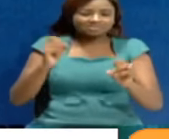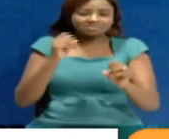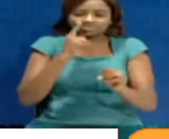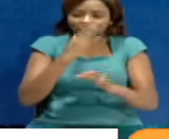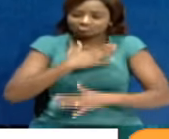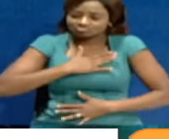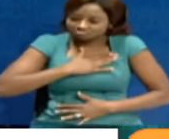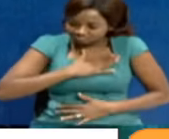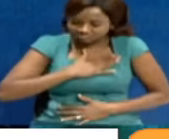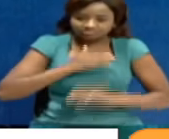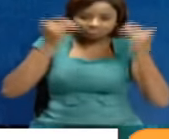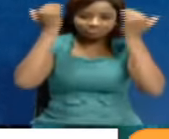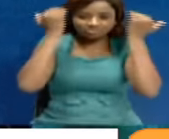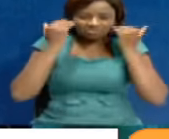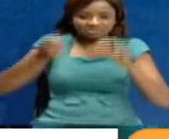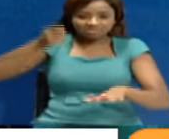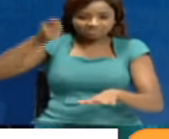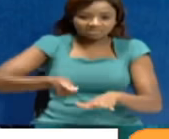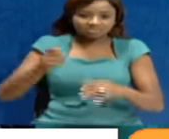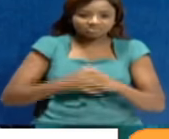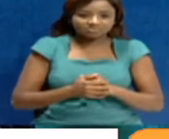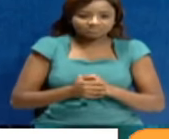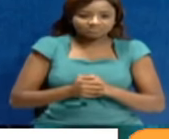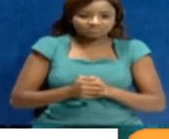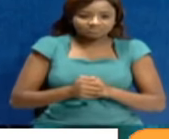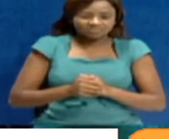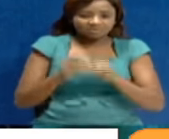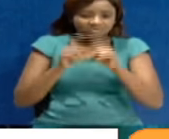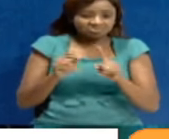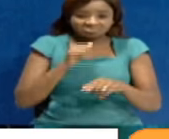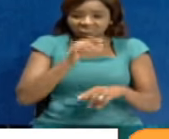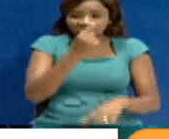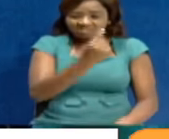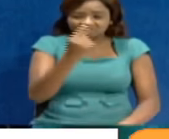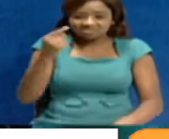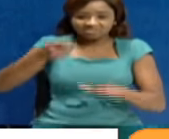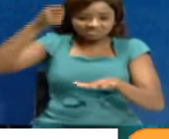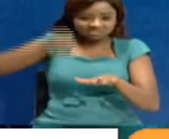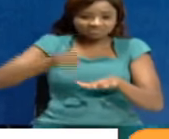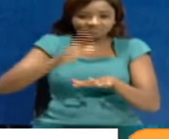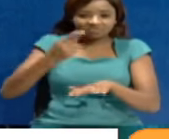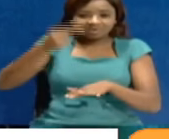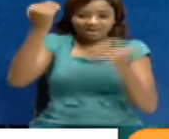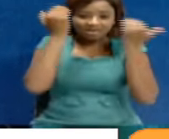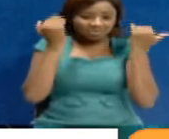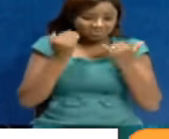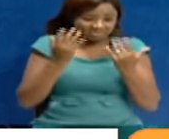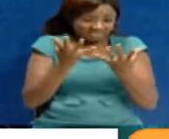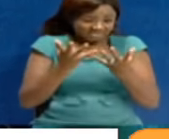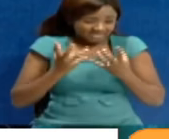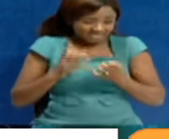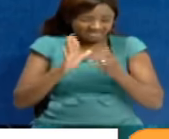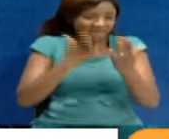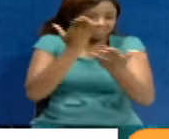respected judicial determinations. Lastly, not every determination from the High Court is deserving of an